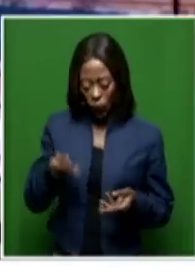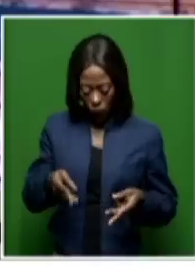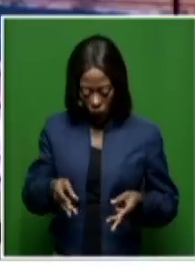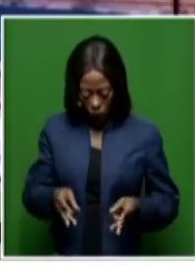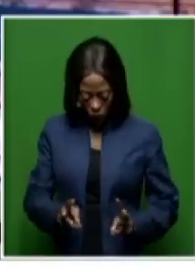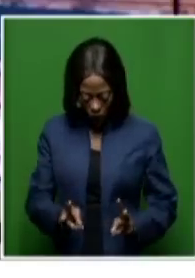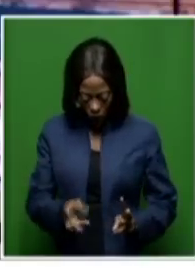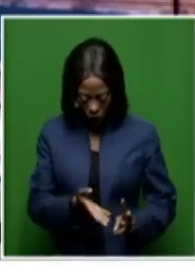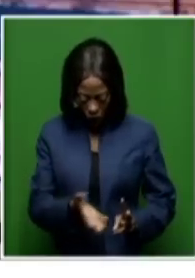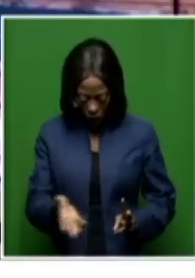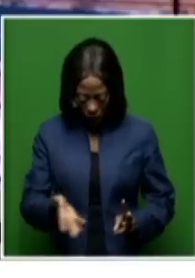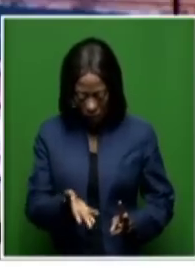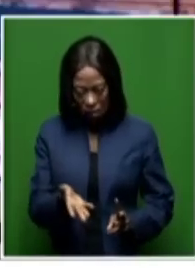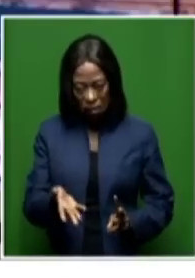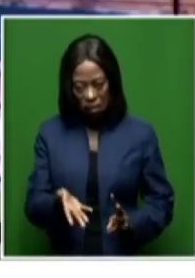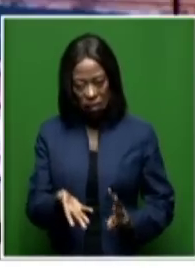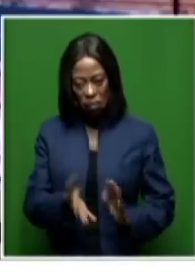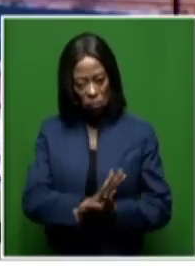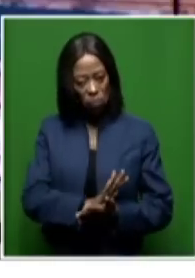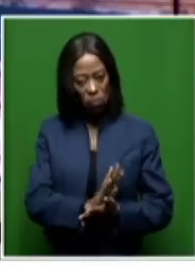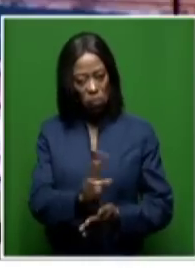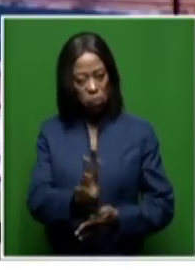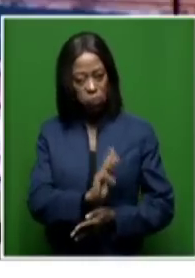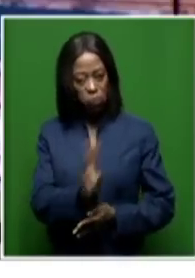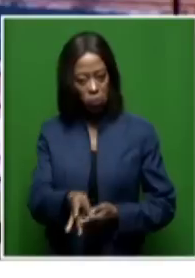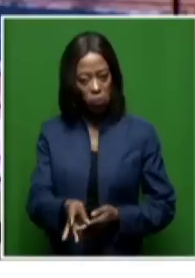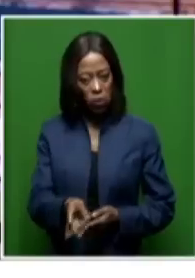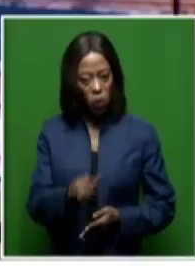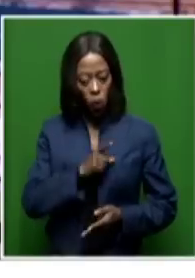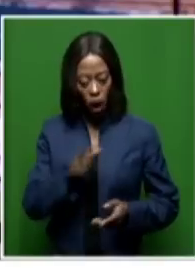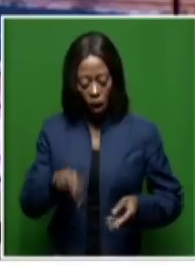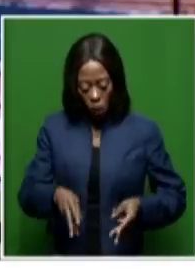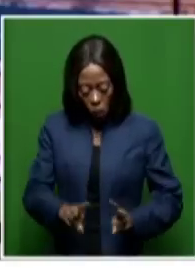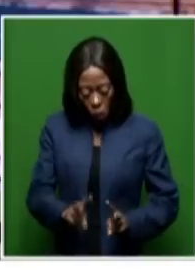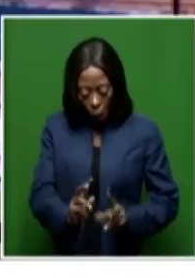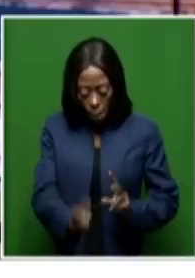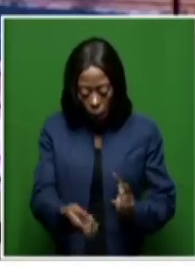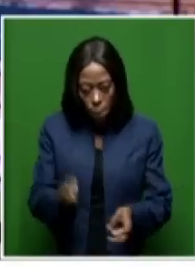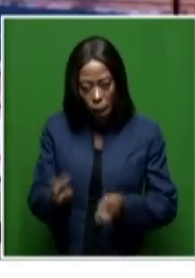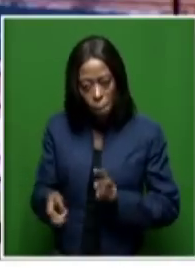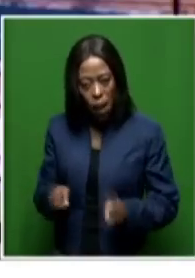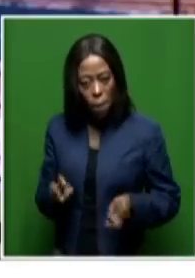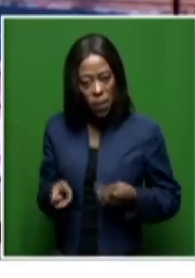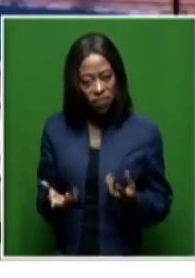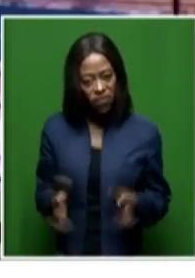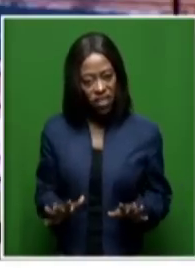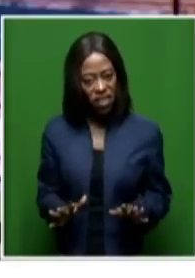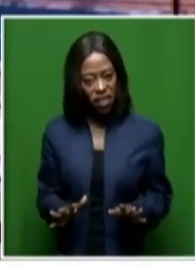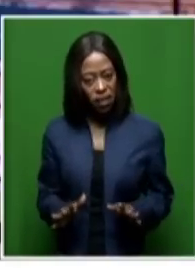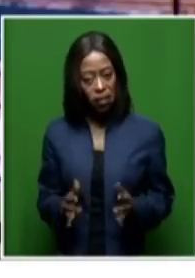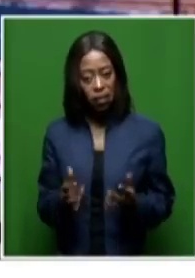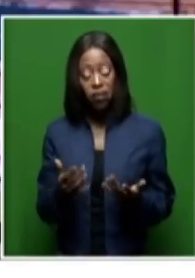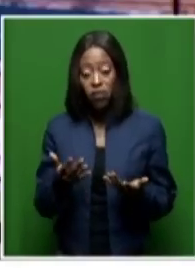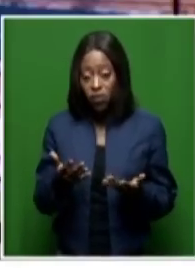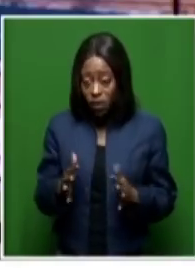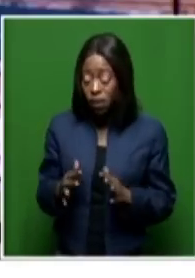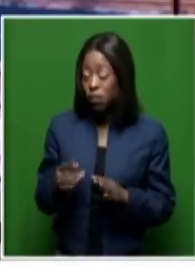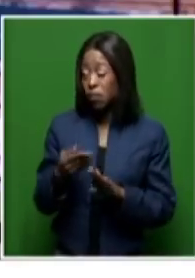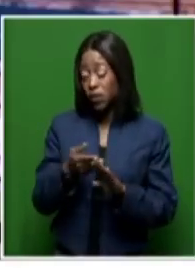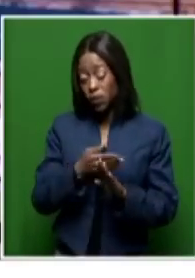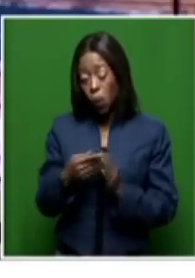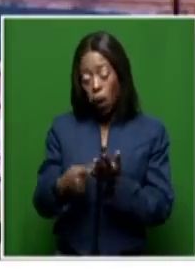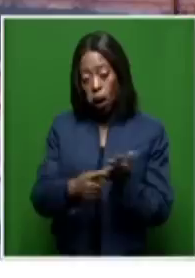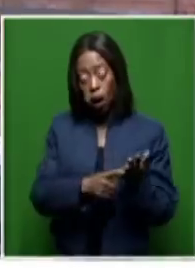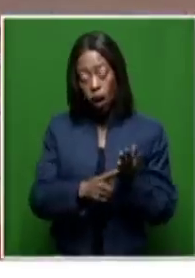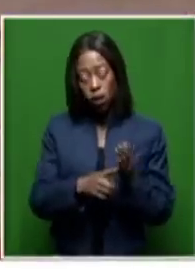rail network has been stripped across the country. And the evidence of that, I mean, we spoke a lot about it,